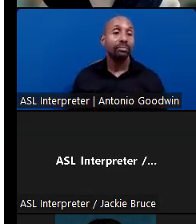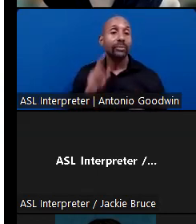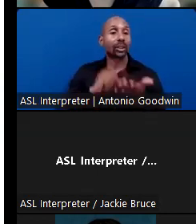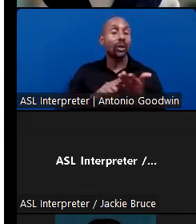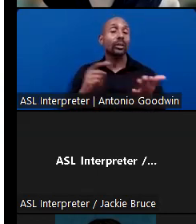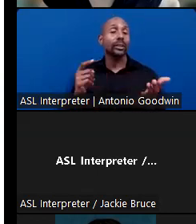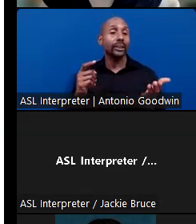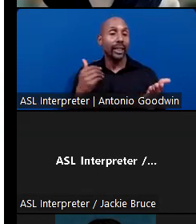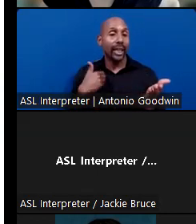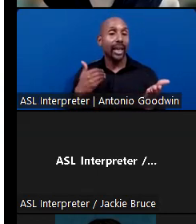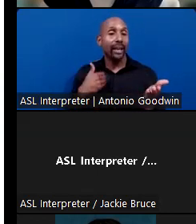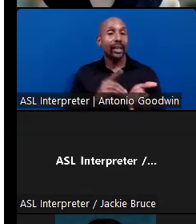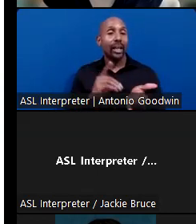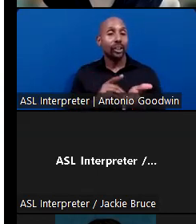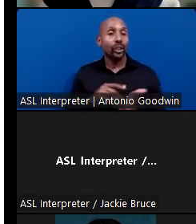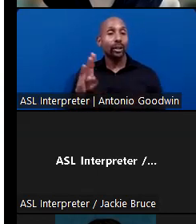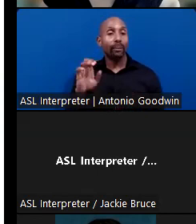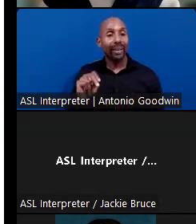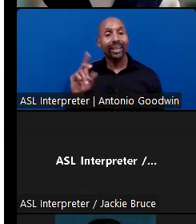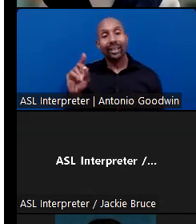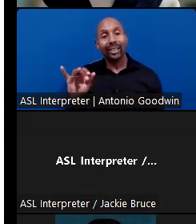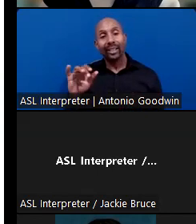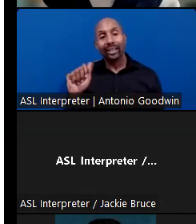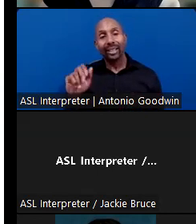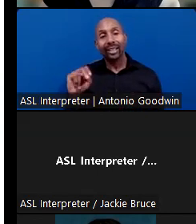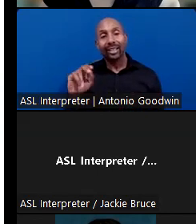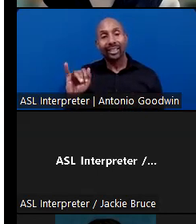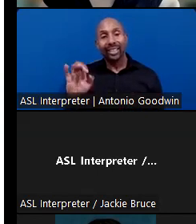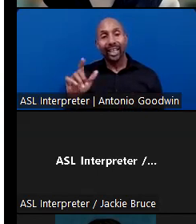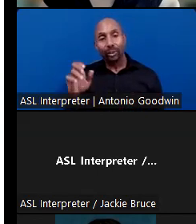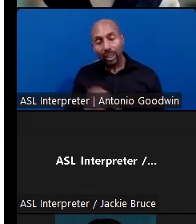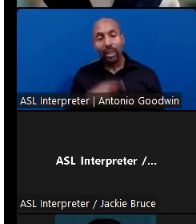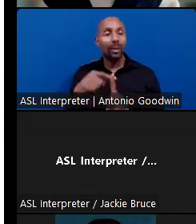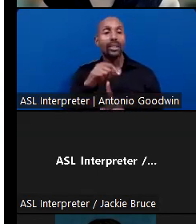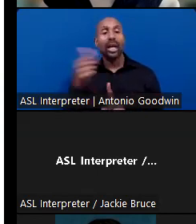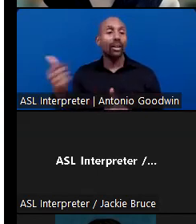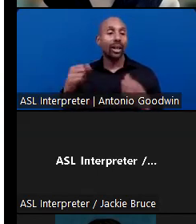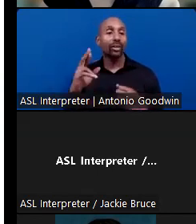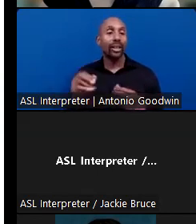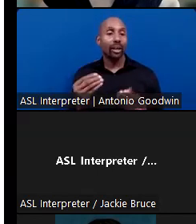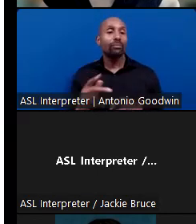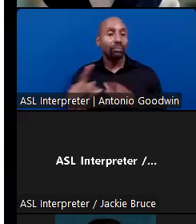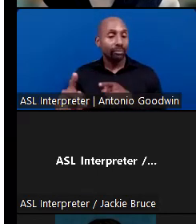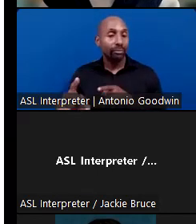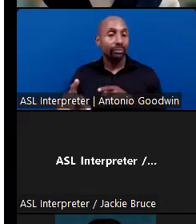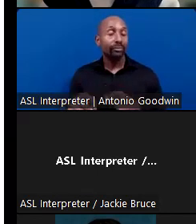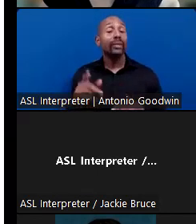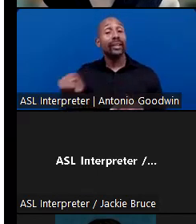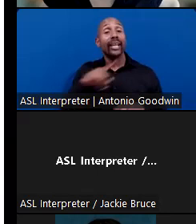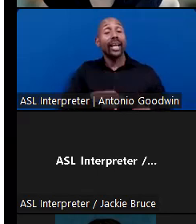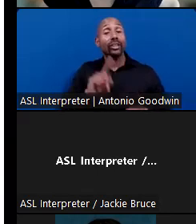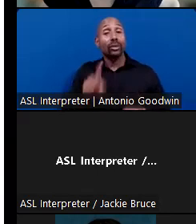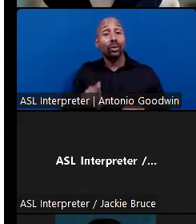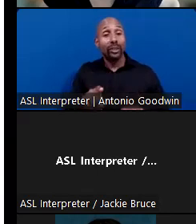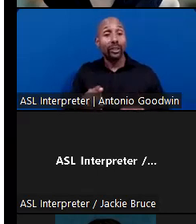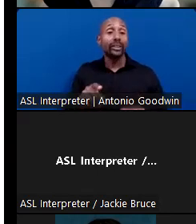providers, answering questions from parents in English, Spanish, and Somali. And so again, there's